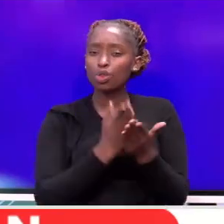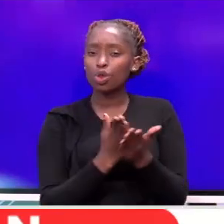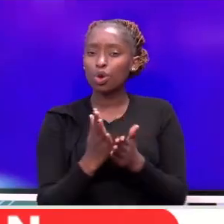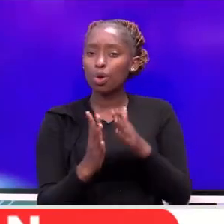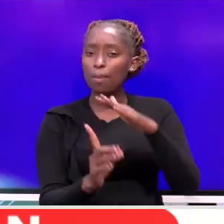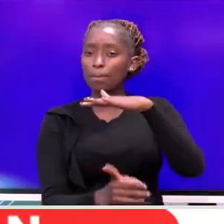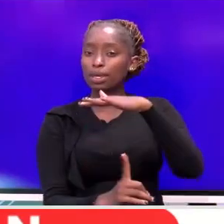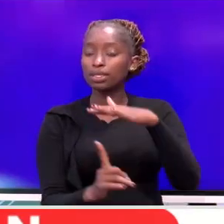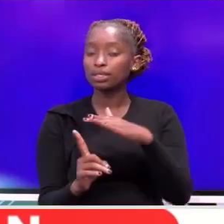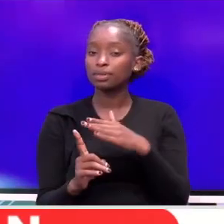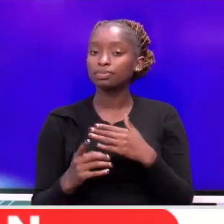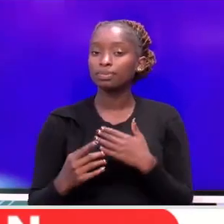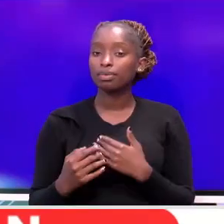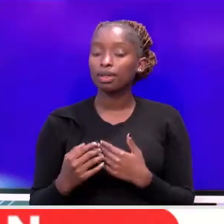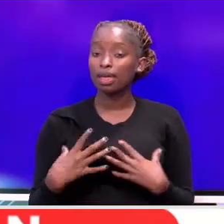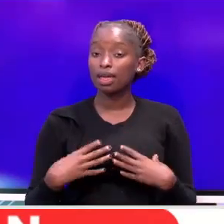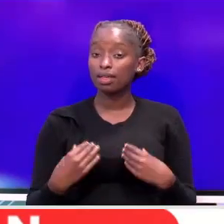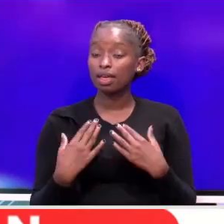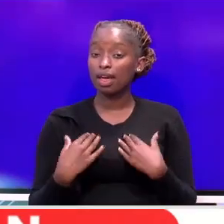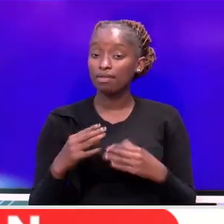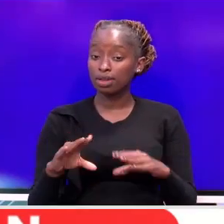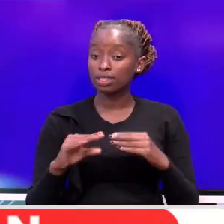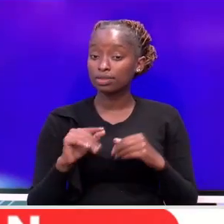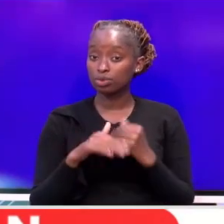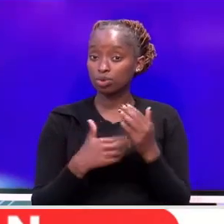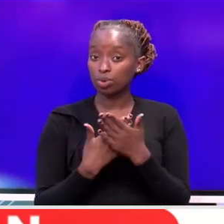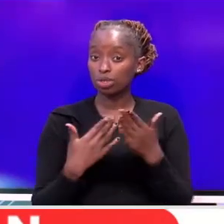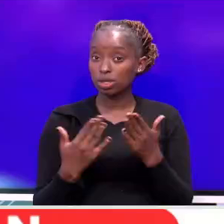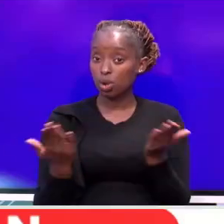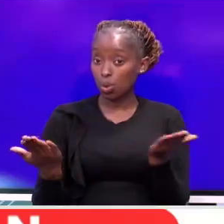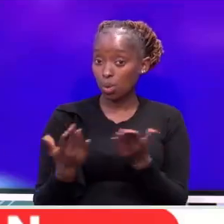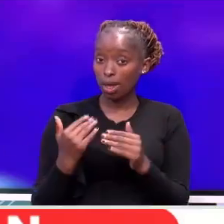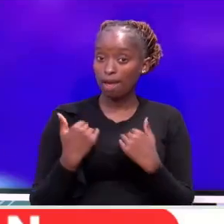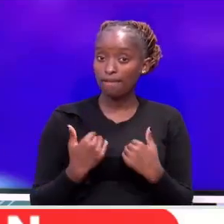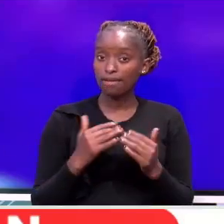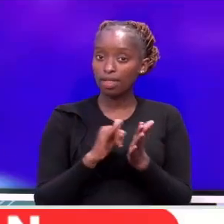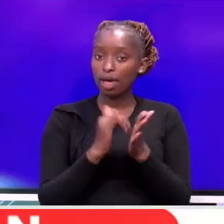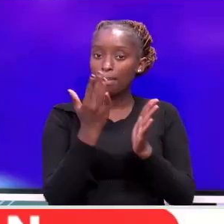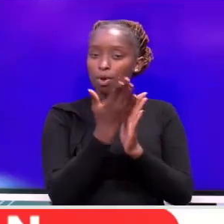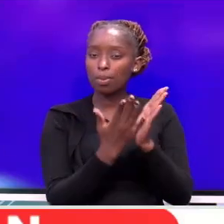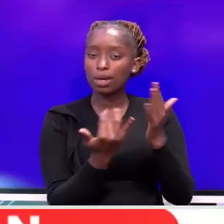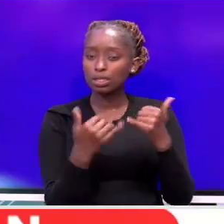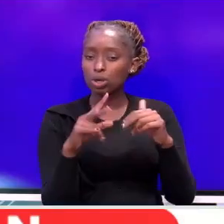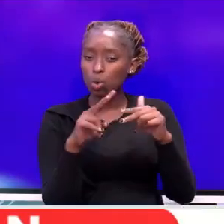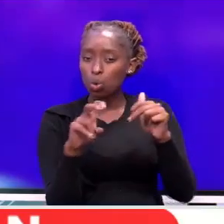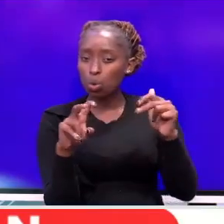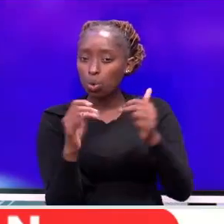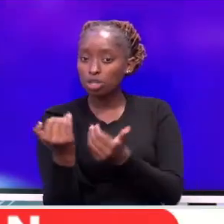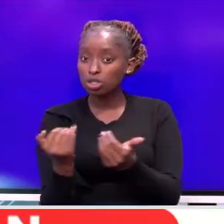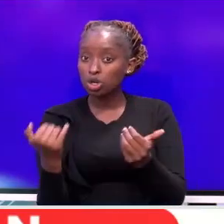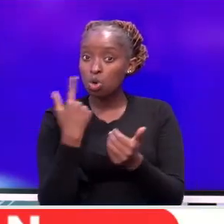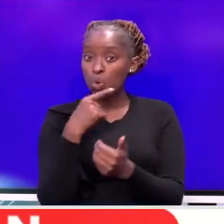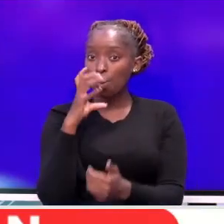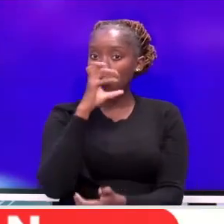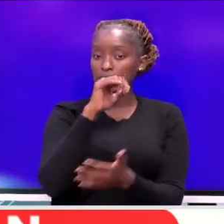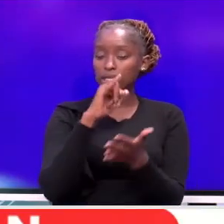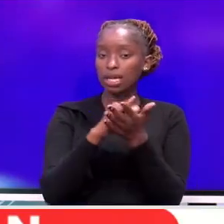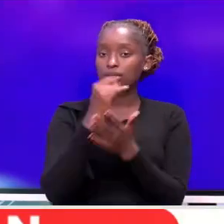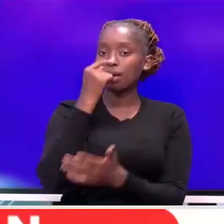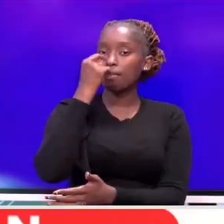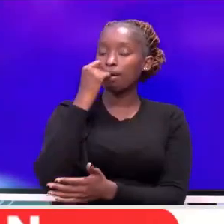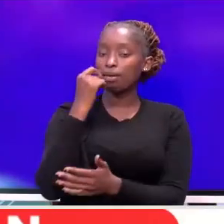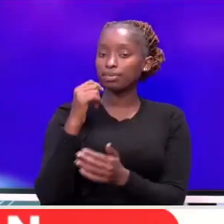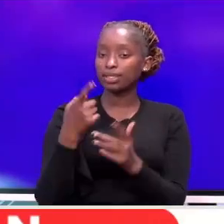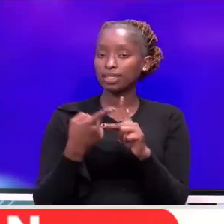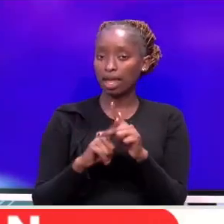has admitted receiving the vaccination, where now the program to trace the children who missed the vaccination has begun. Our